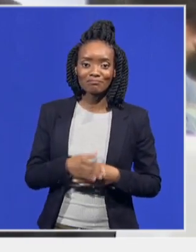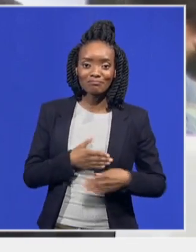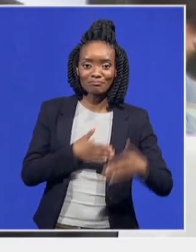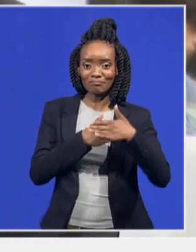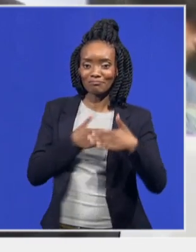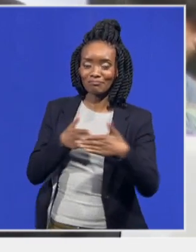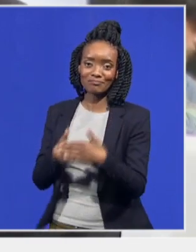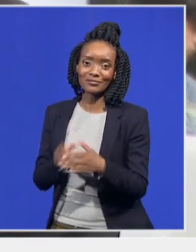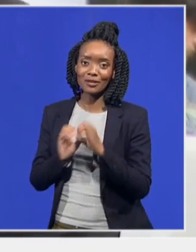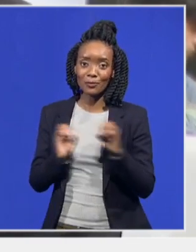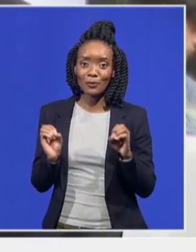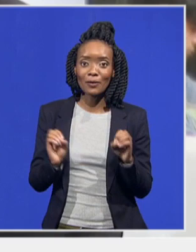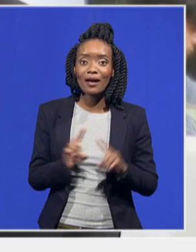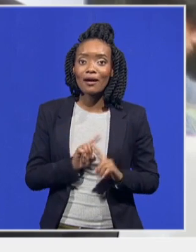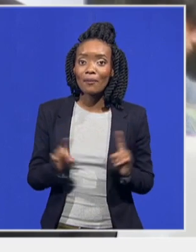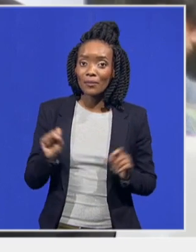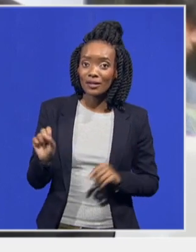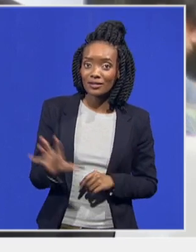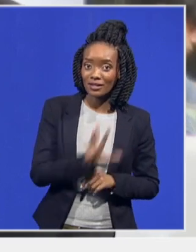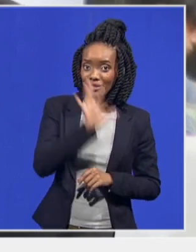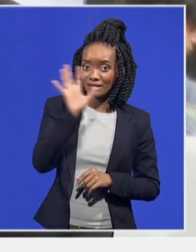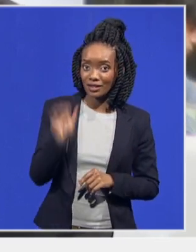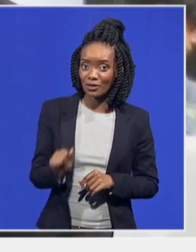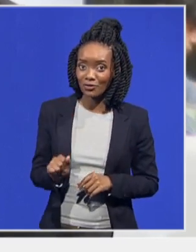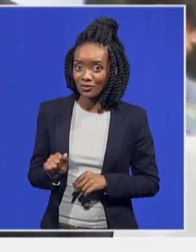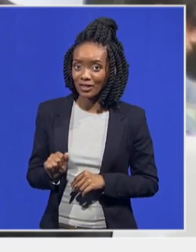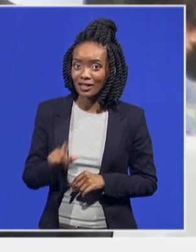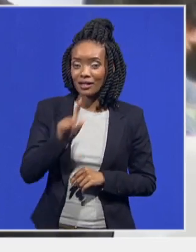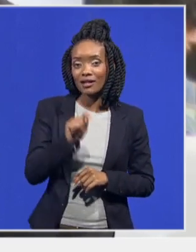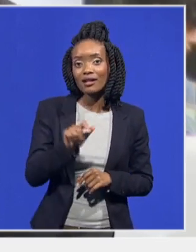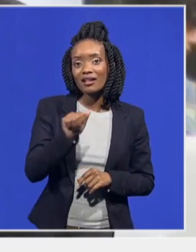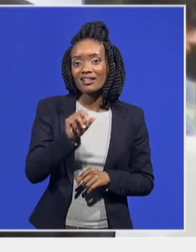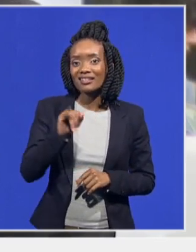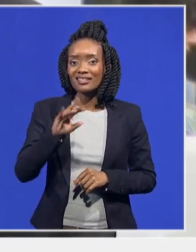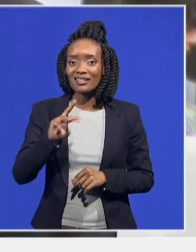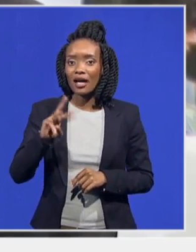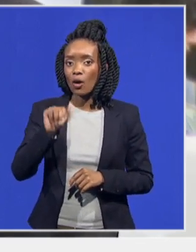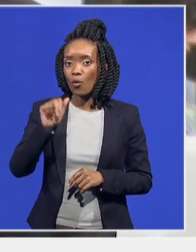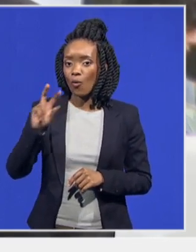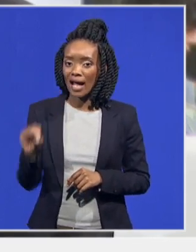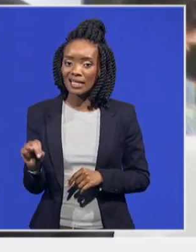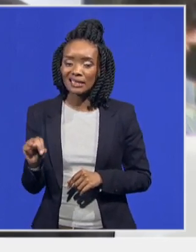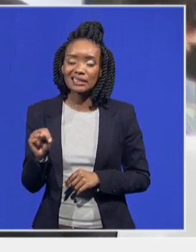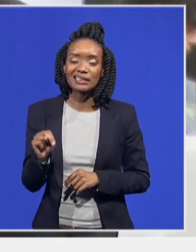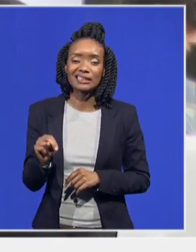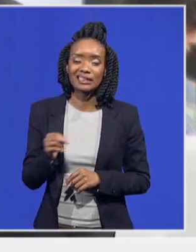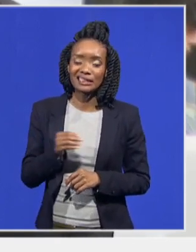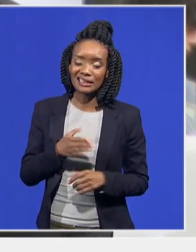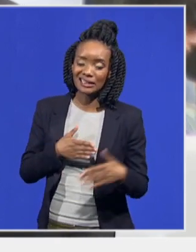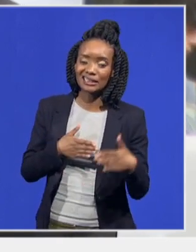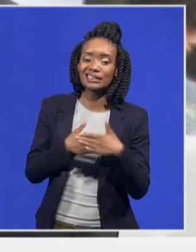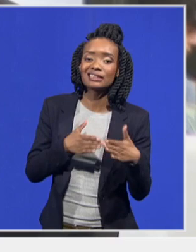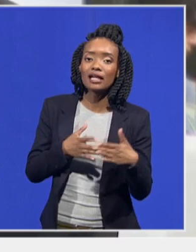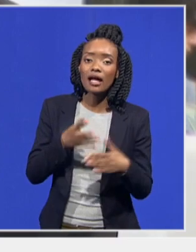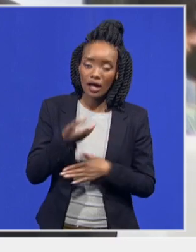South Africa toward Taiwan, it's not so. We cannot apply